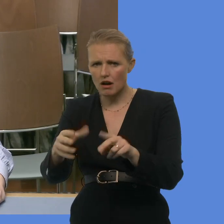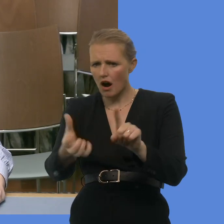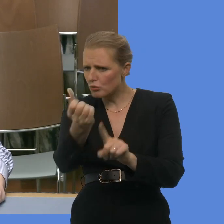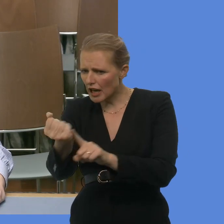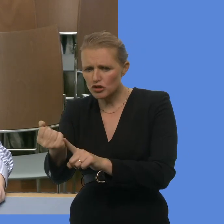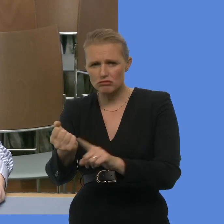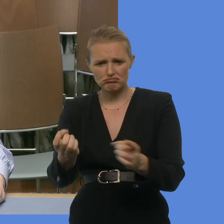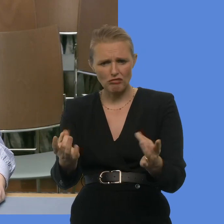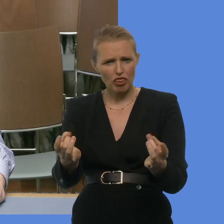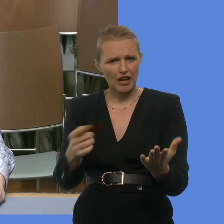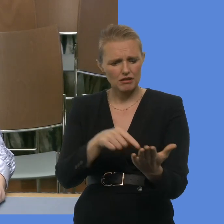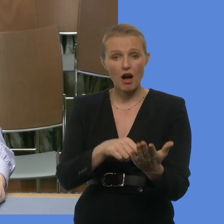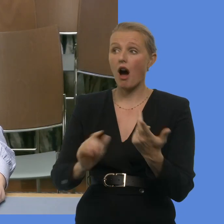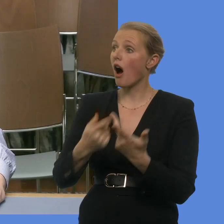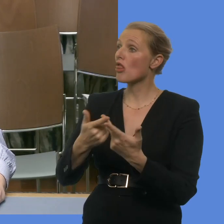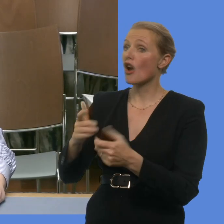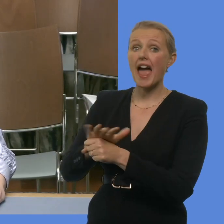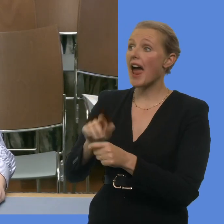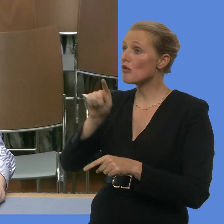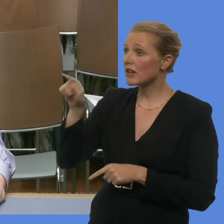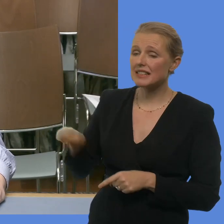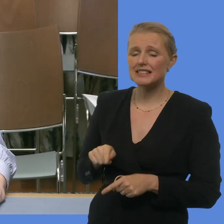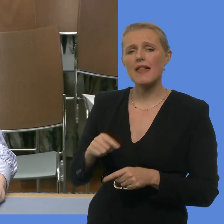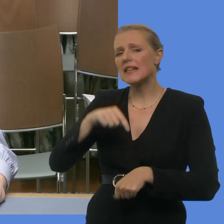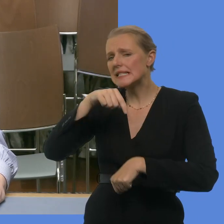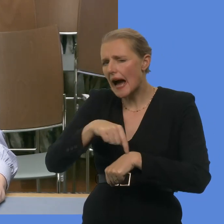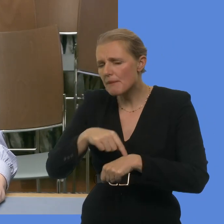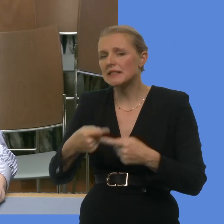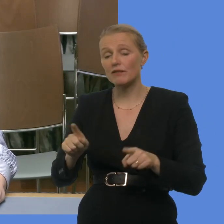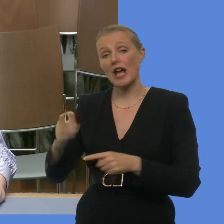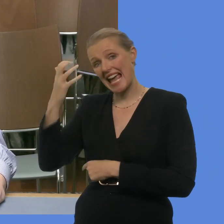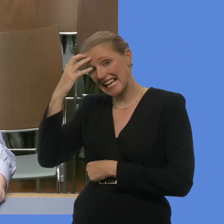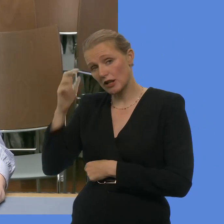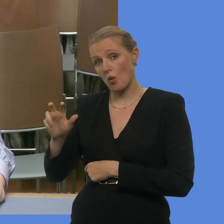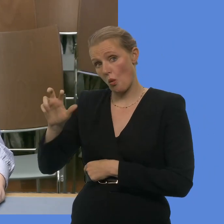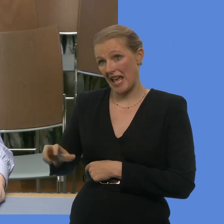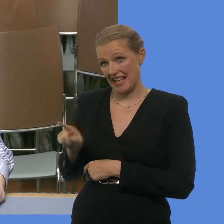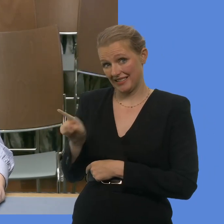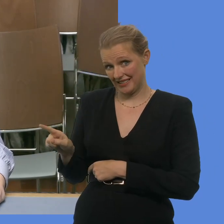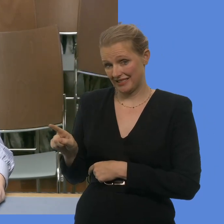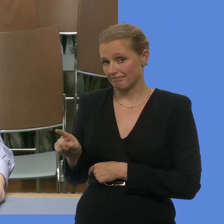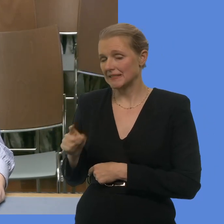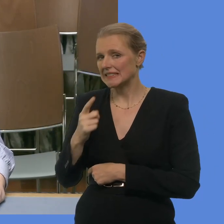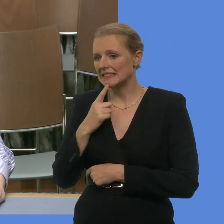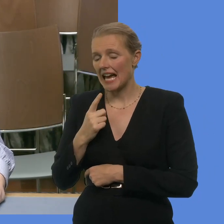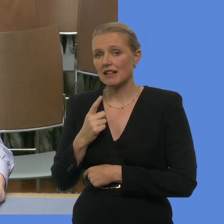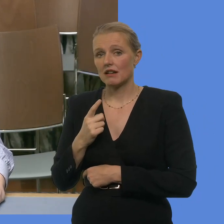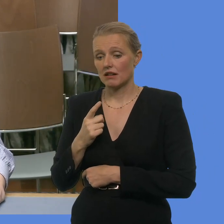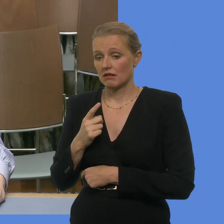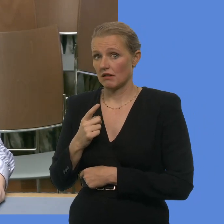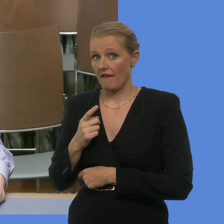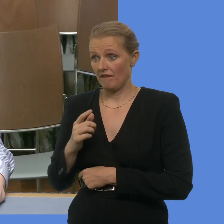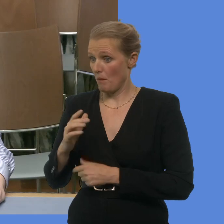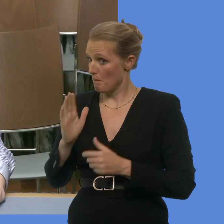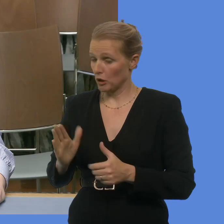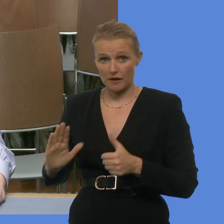other jurisdictions, in terms of the timing of that cycle, in England and Wales, after an initial annual